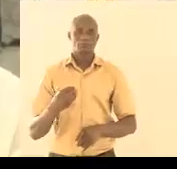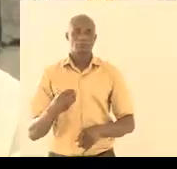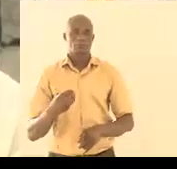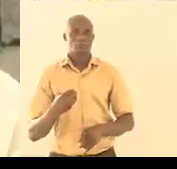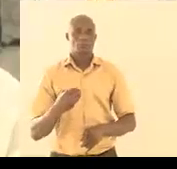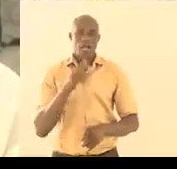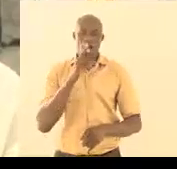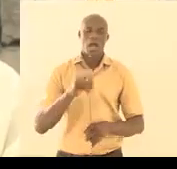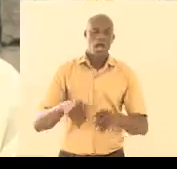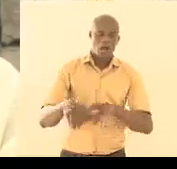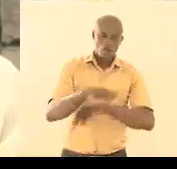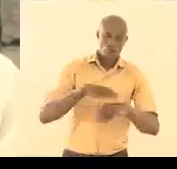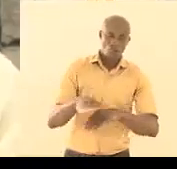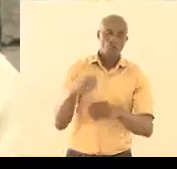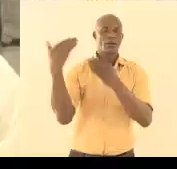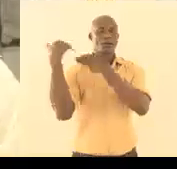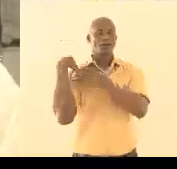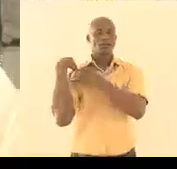and are